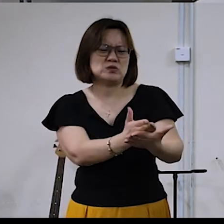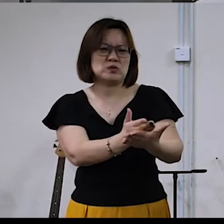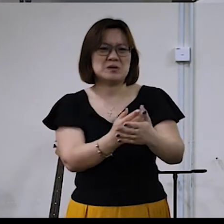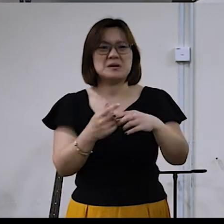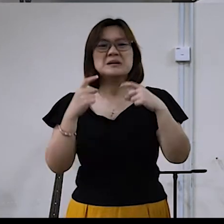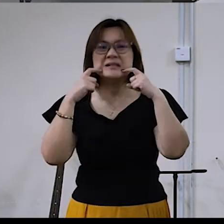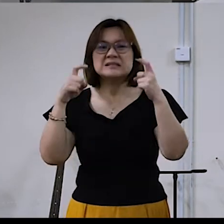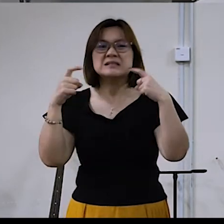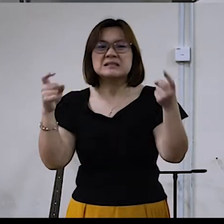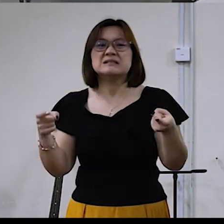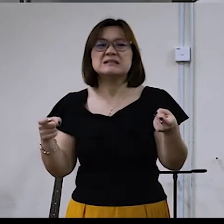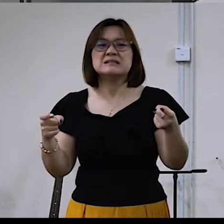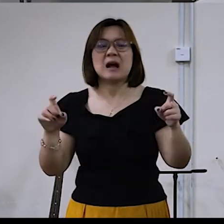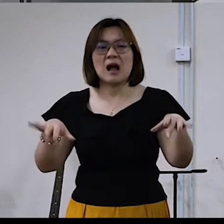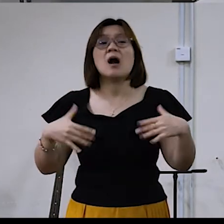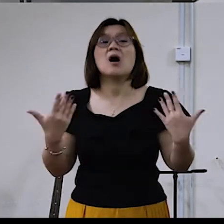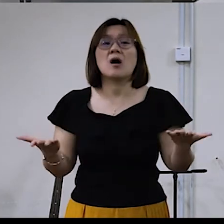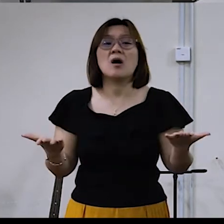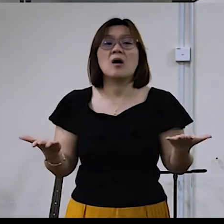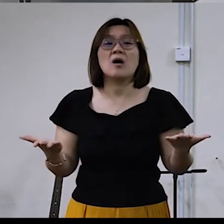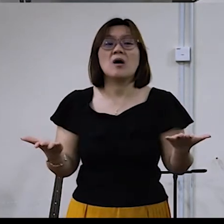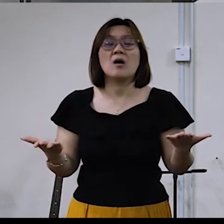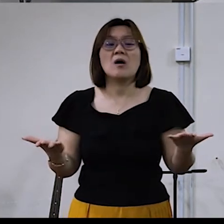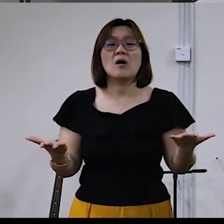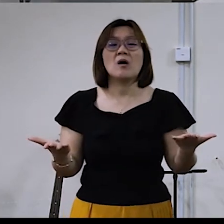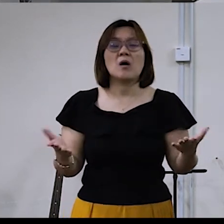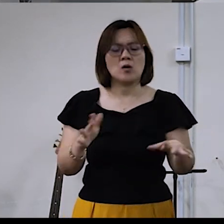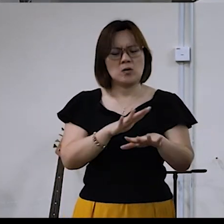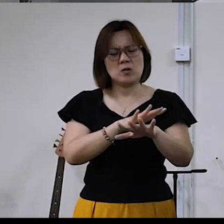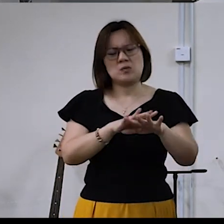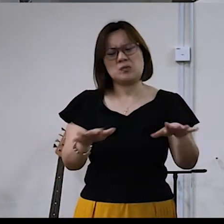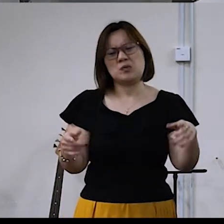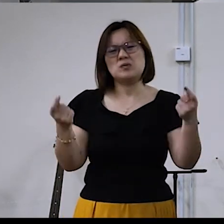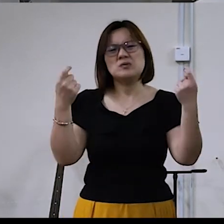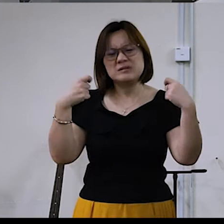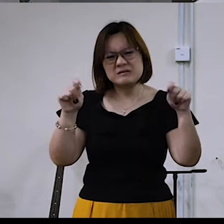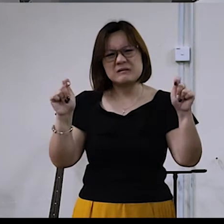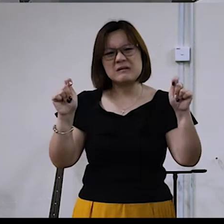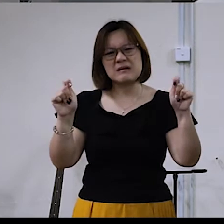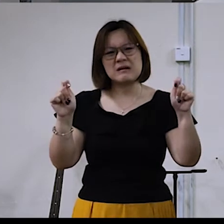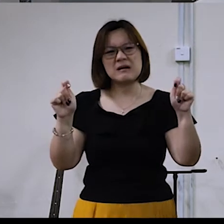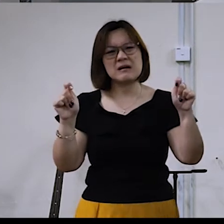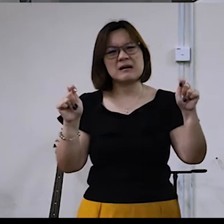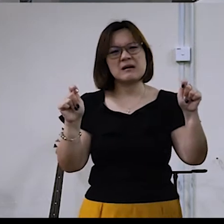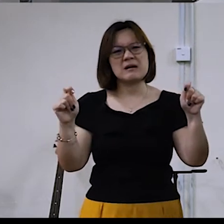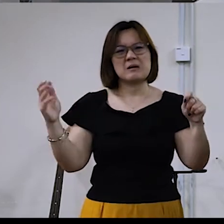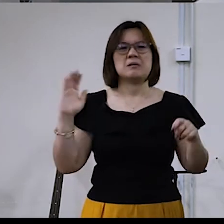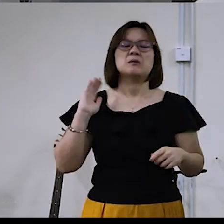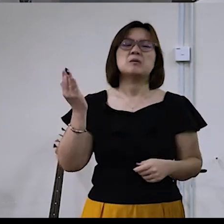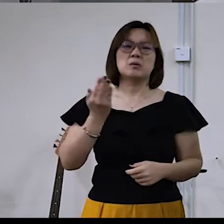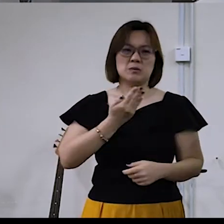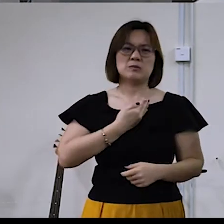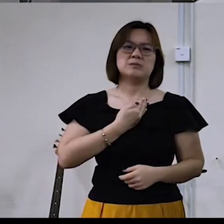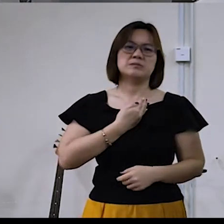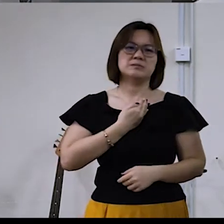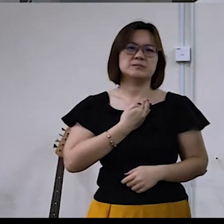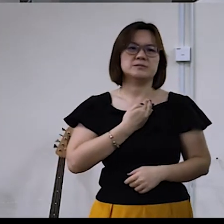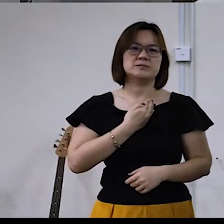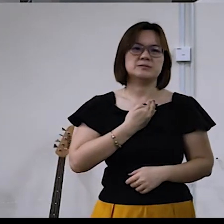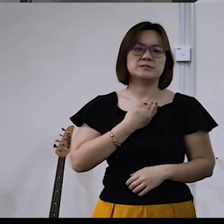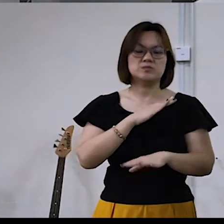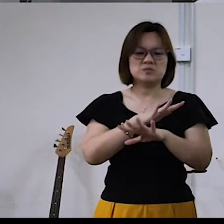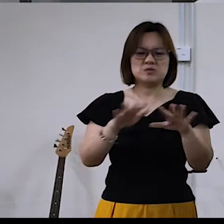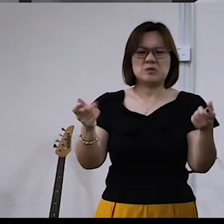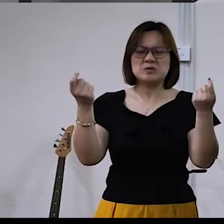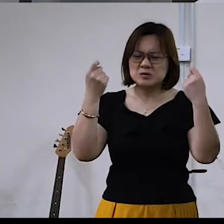trying. Stop trying. Start asking the Holy Spirit to help you. Ask